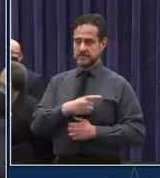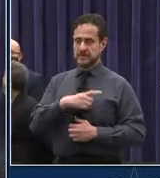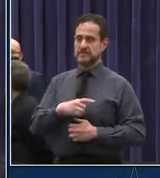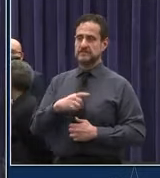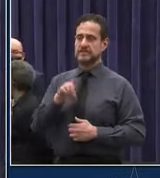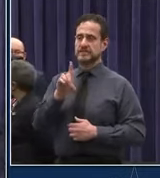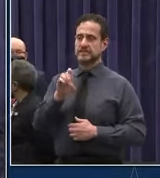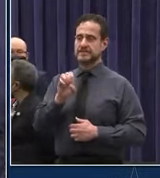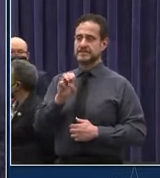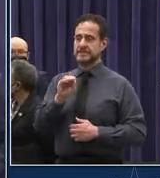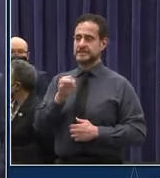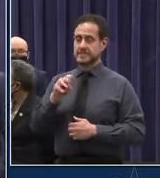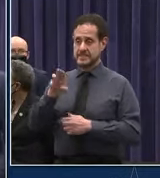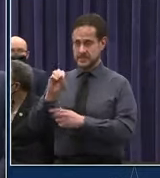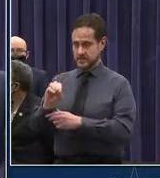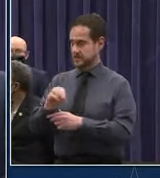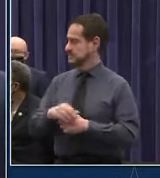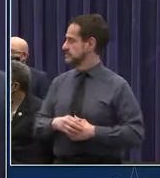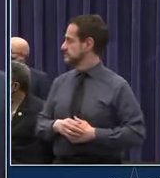DiMatteo,